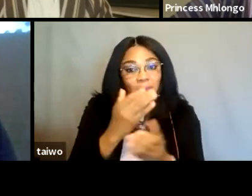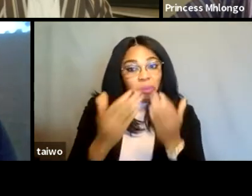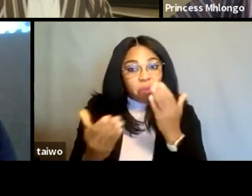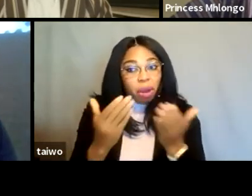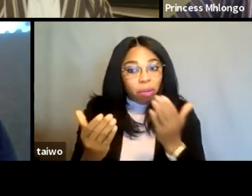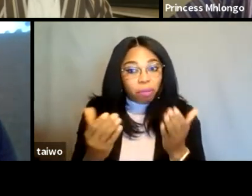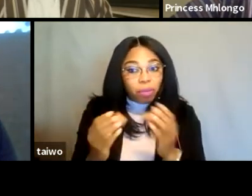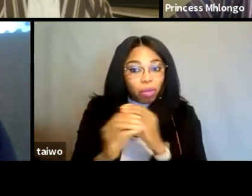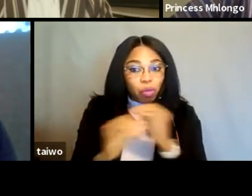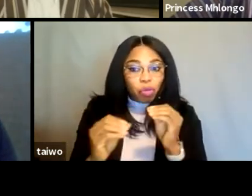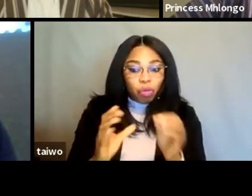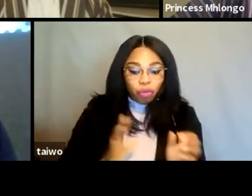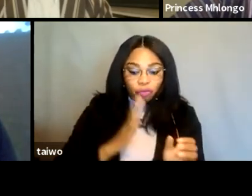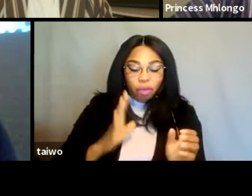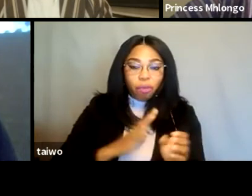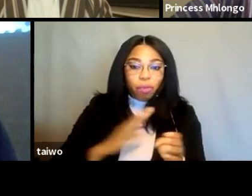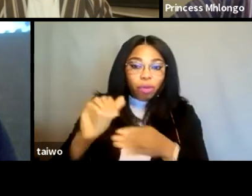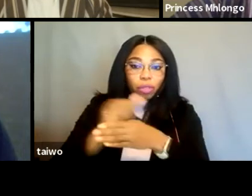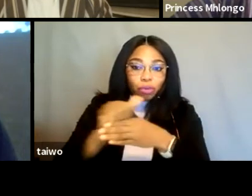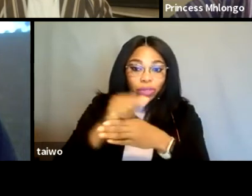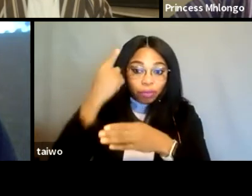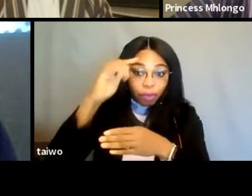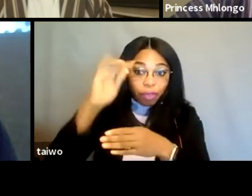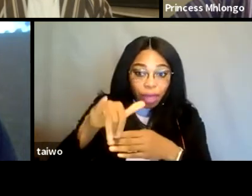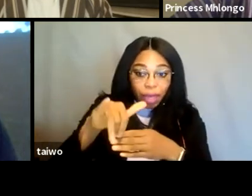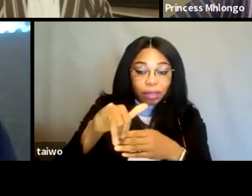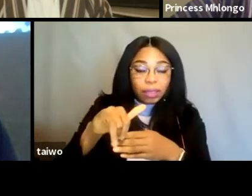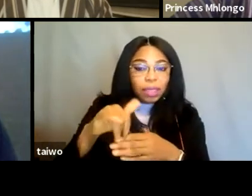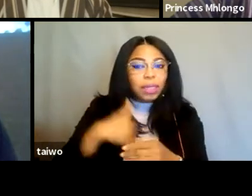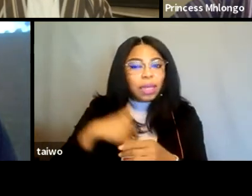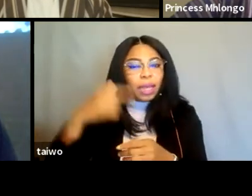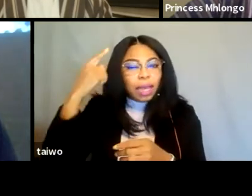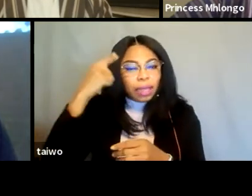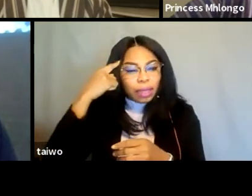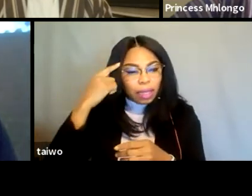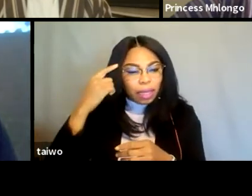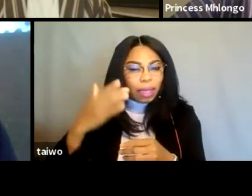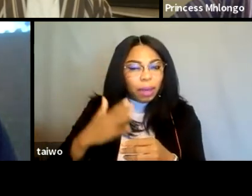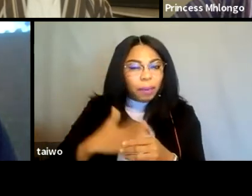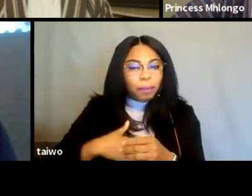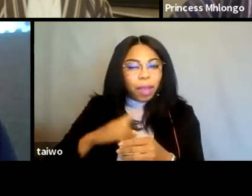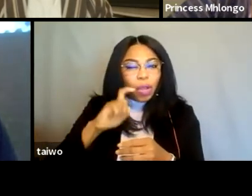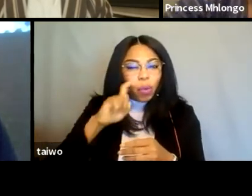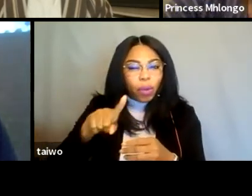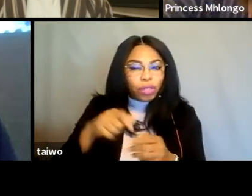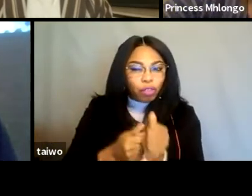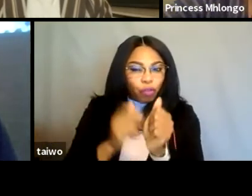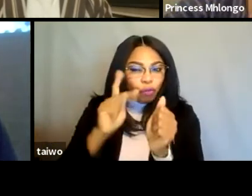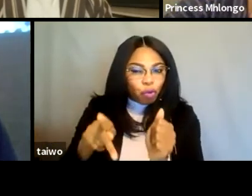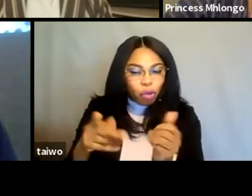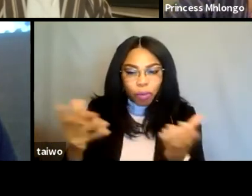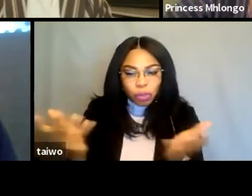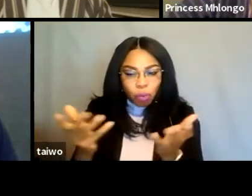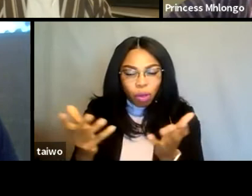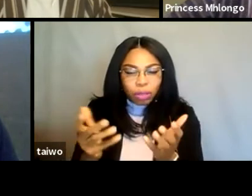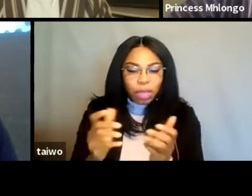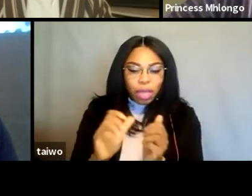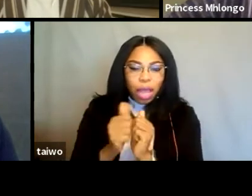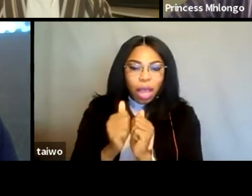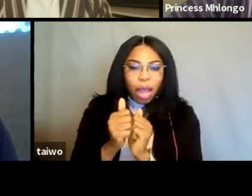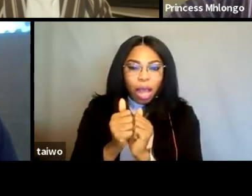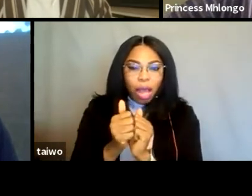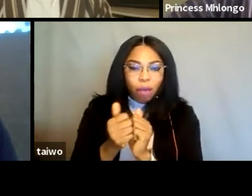no formal training for that. I think my question then to follow up on that is, how have you been